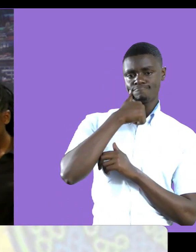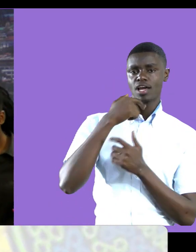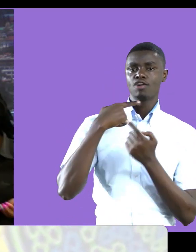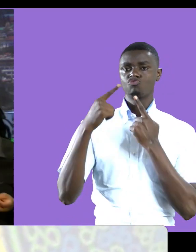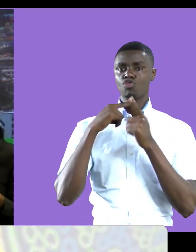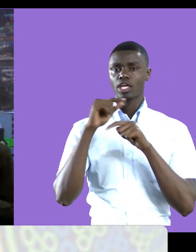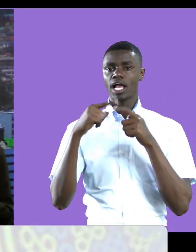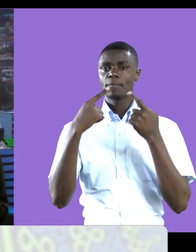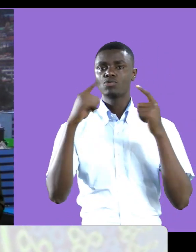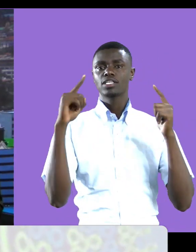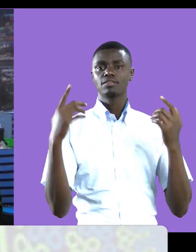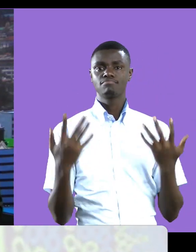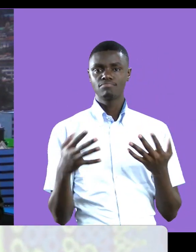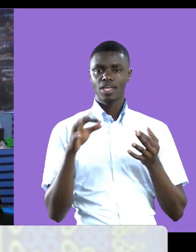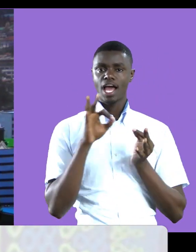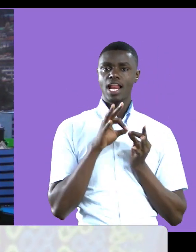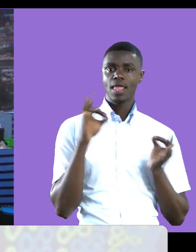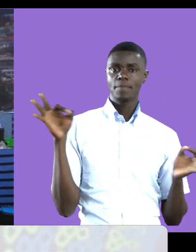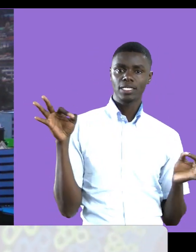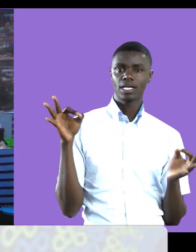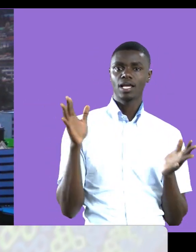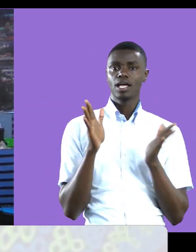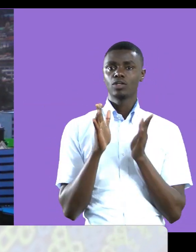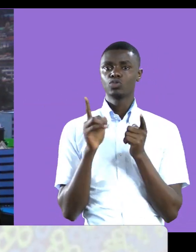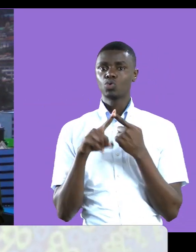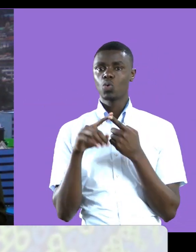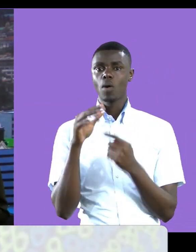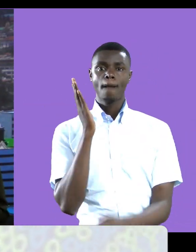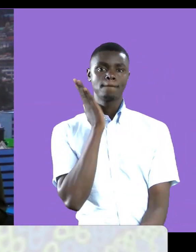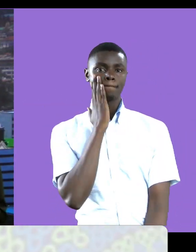success, anaimesha to Mother Teresa.